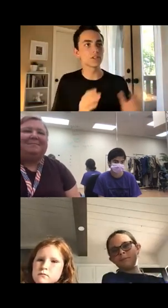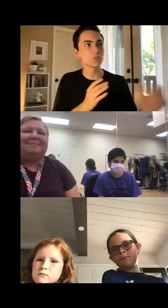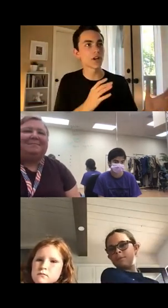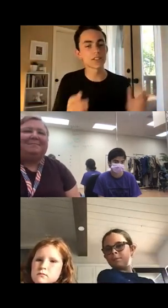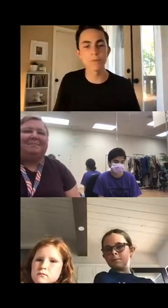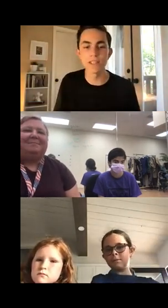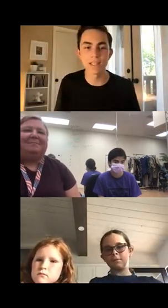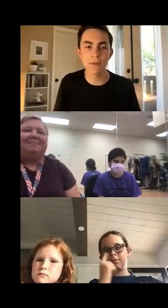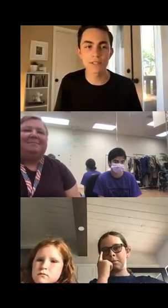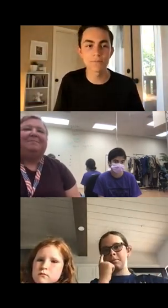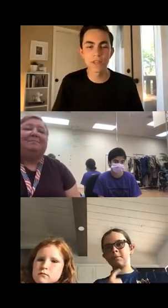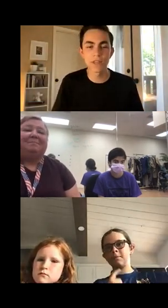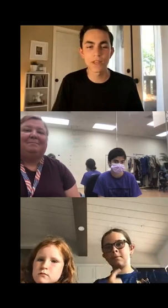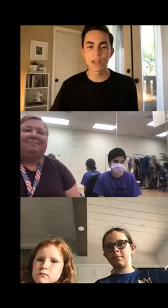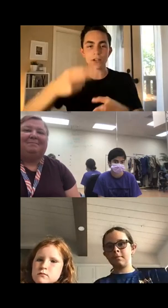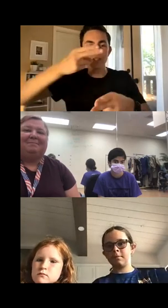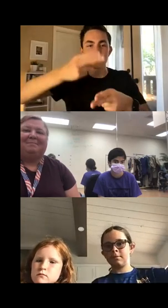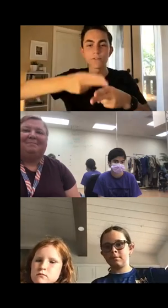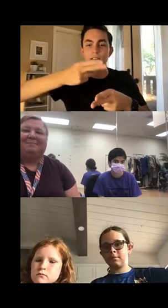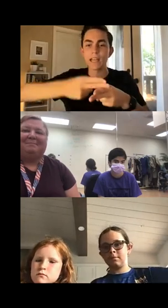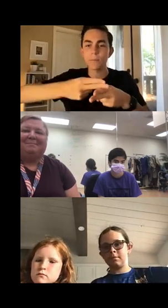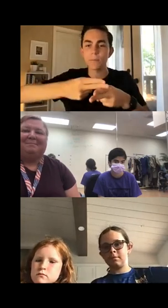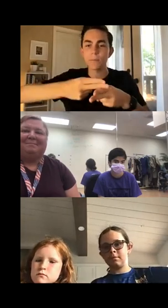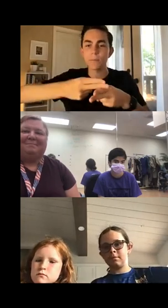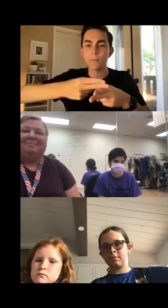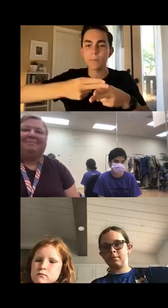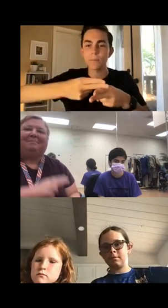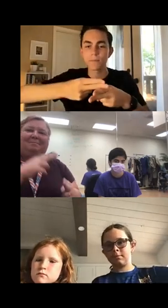Okay, let's practice some of these names. Here's the sign for name.